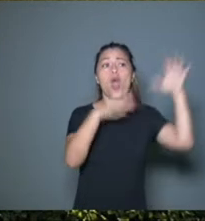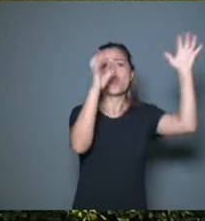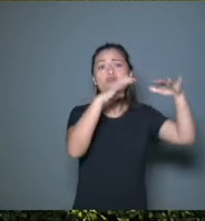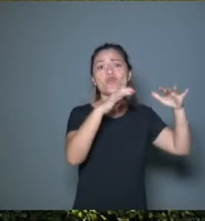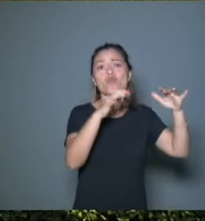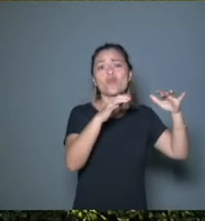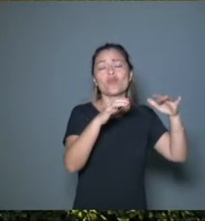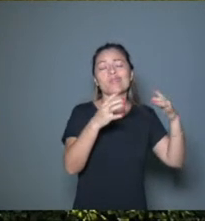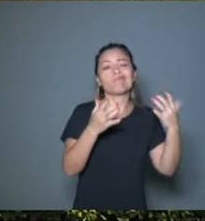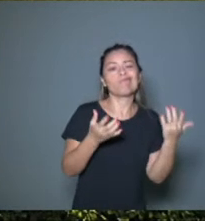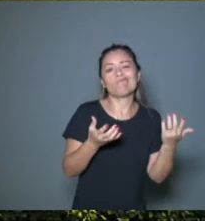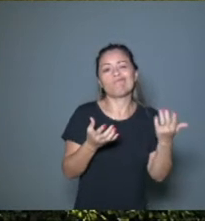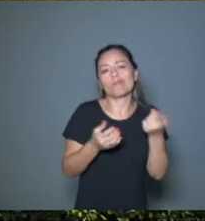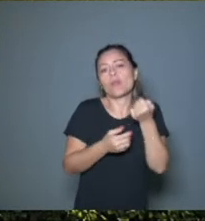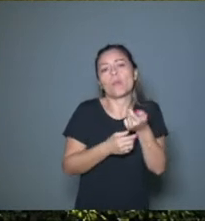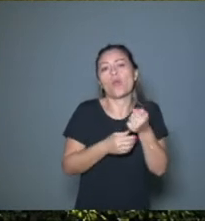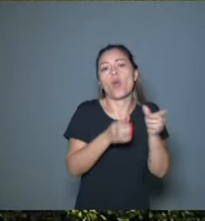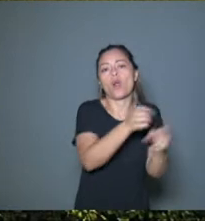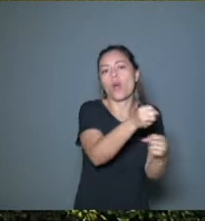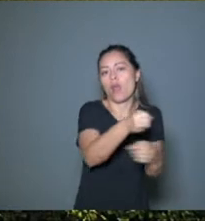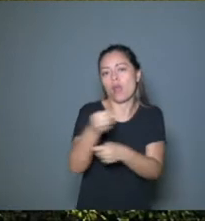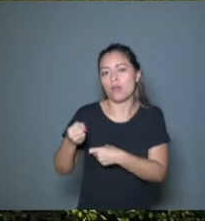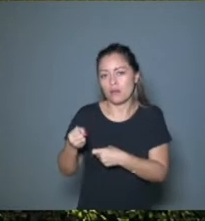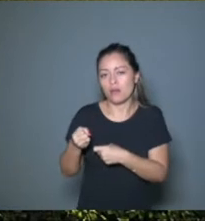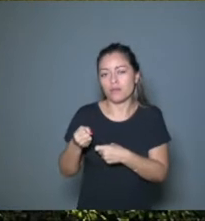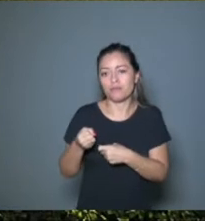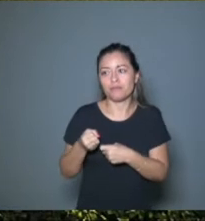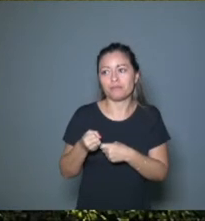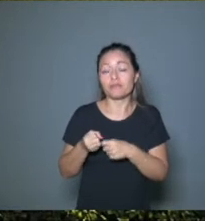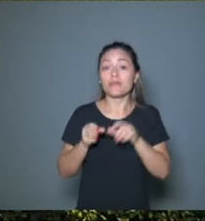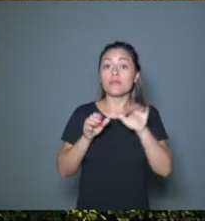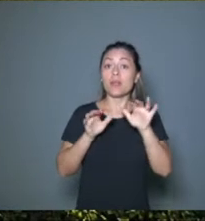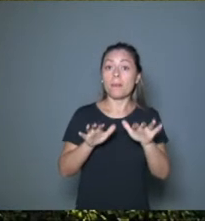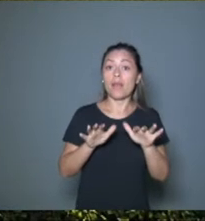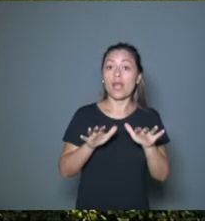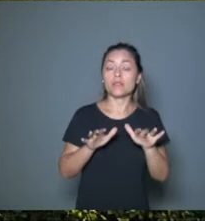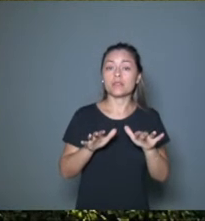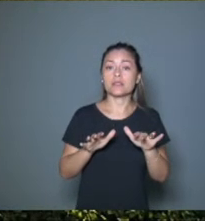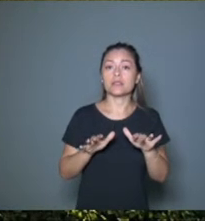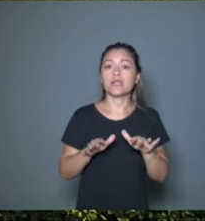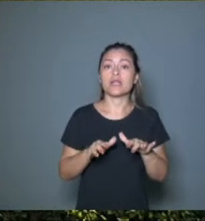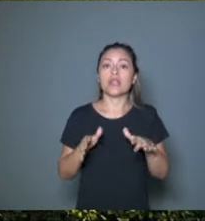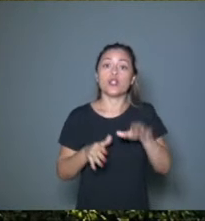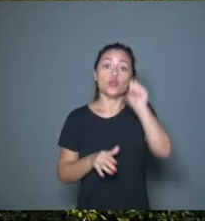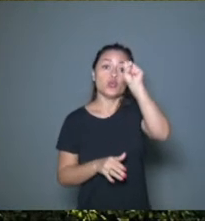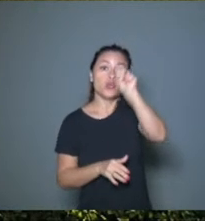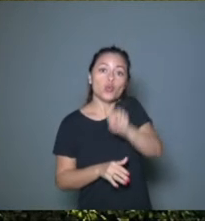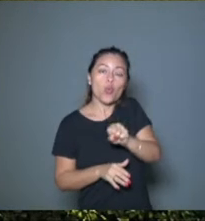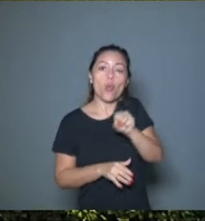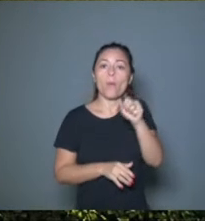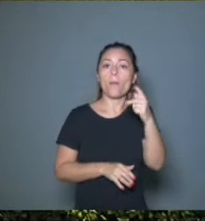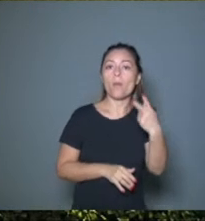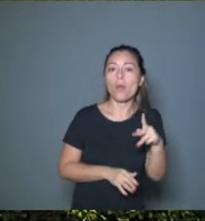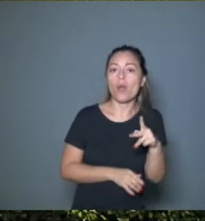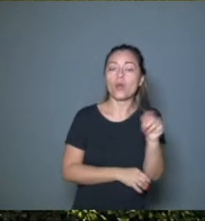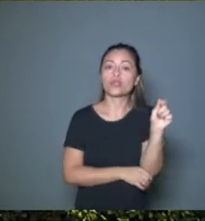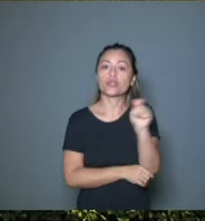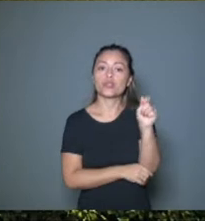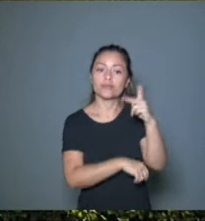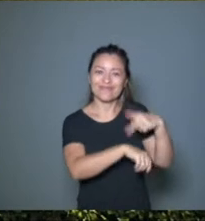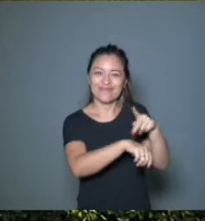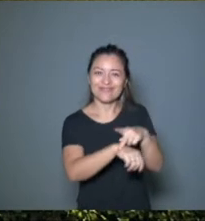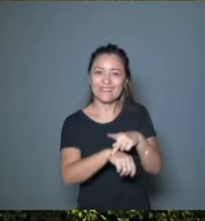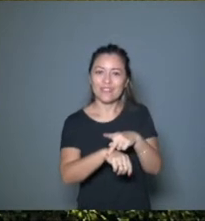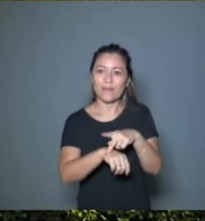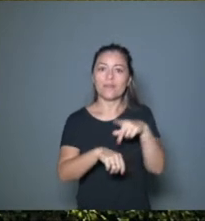68, 69 bags per hectare, hadn't it been for excessive rain. But lower rainfall